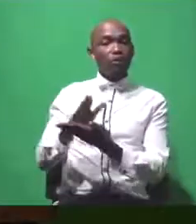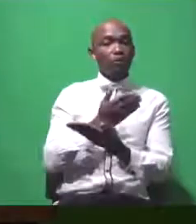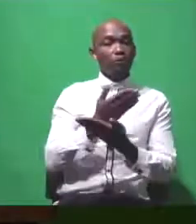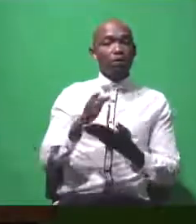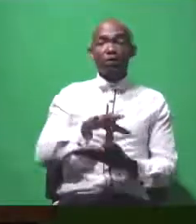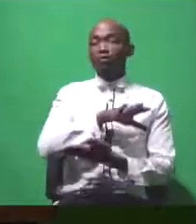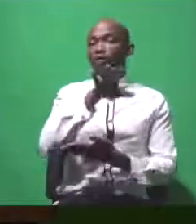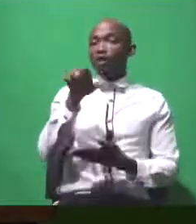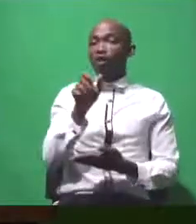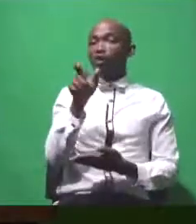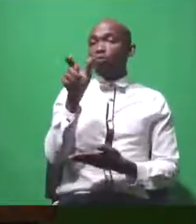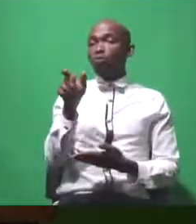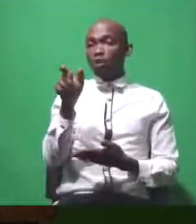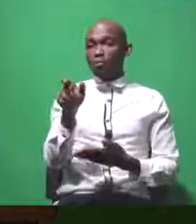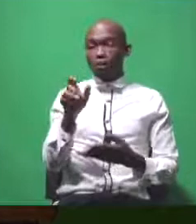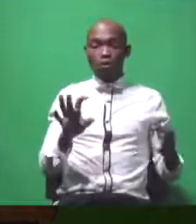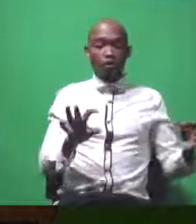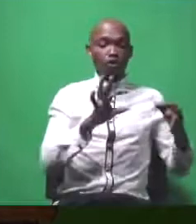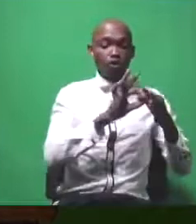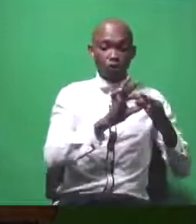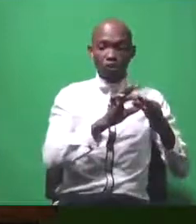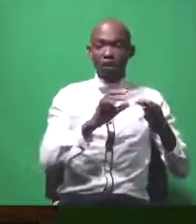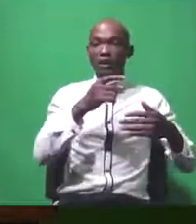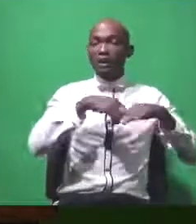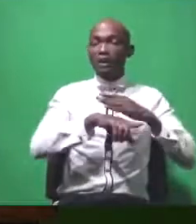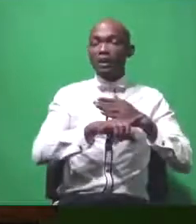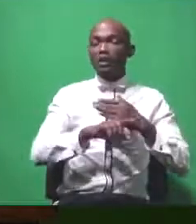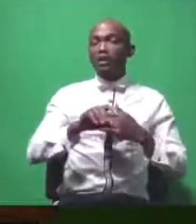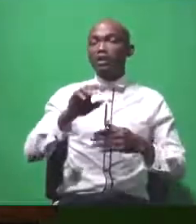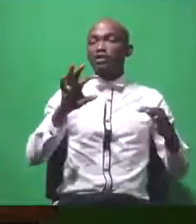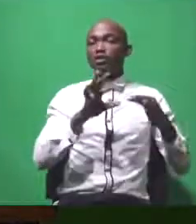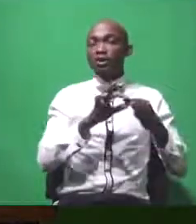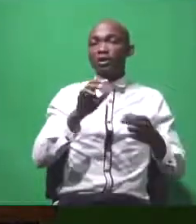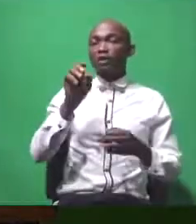that entered into the joint venture.